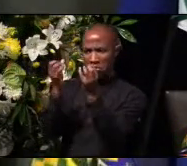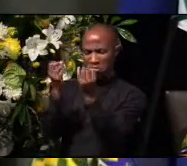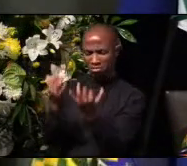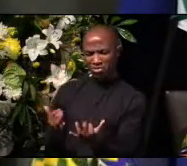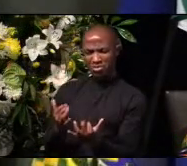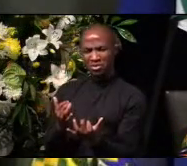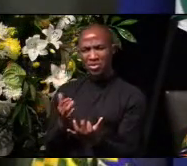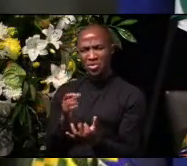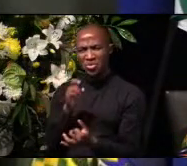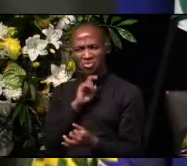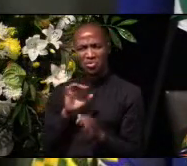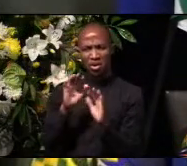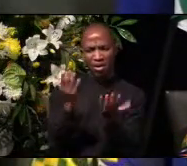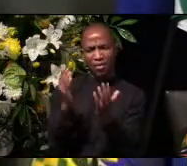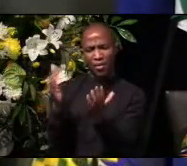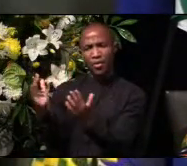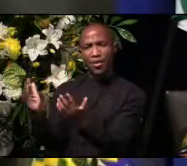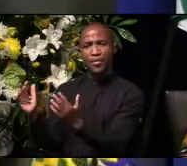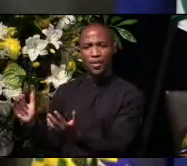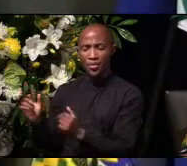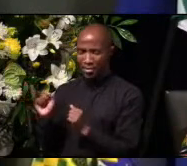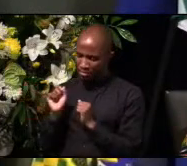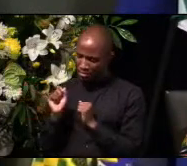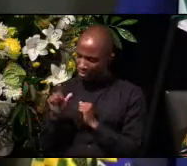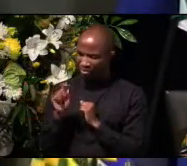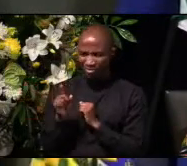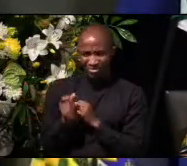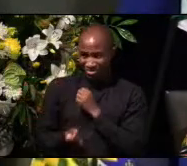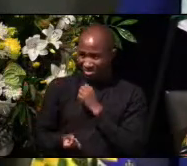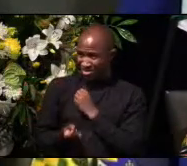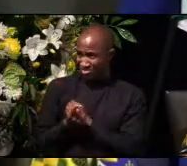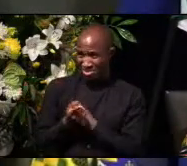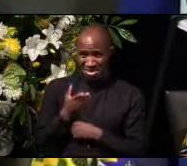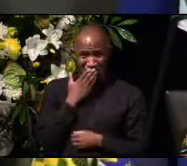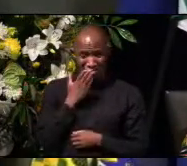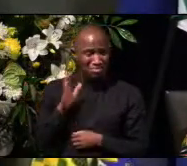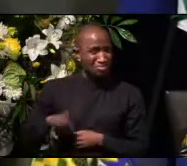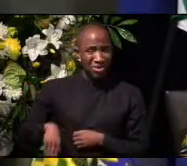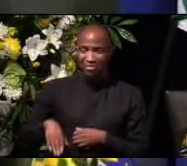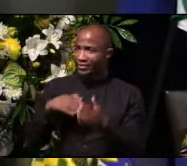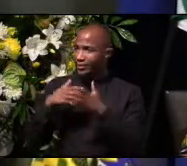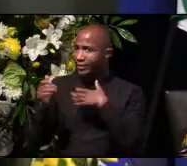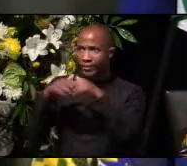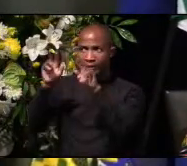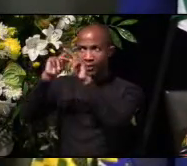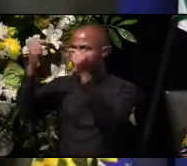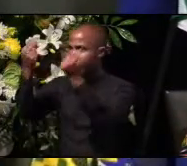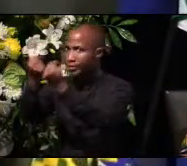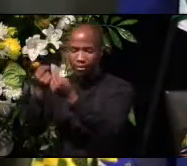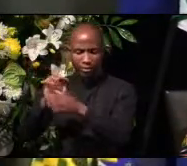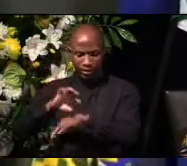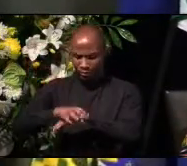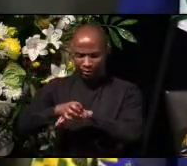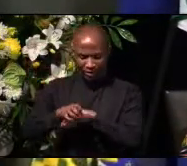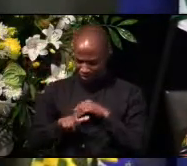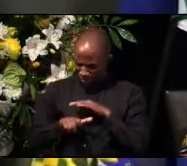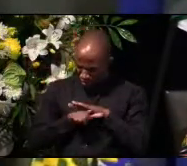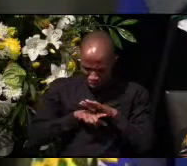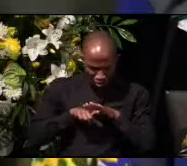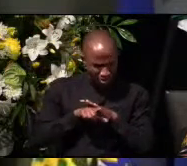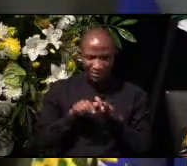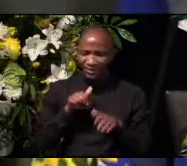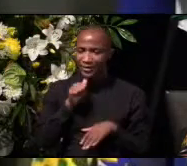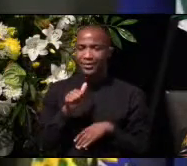think a very important point which is strictly speaking not happening whether at National or provincial or local level provincial